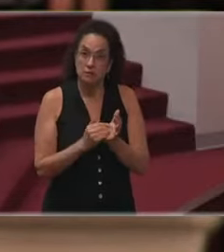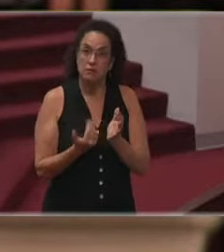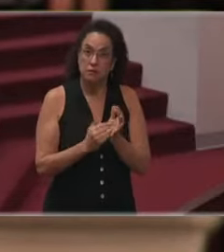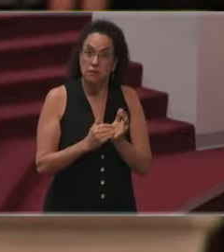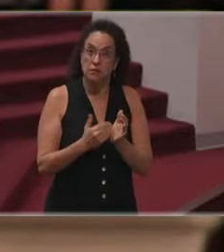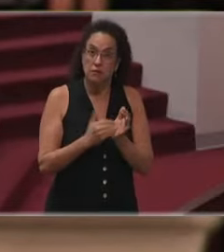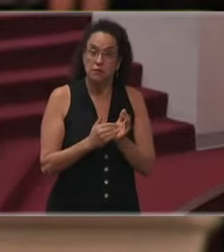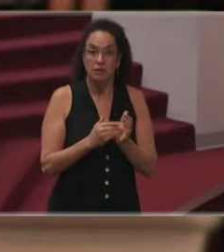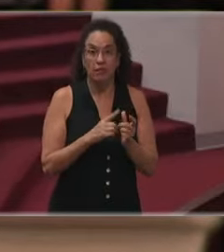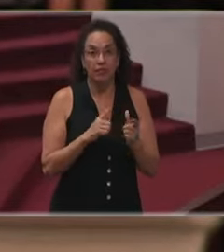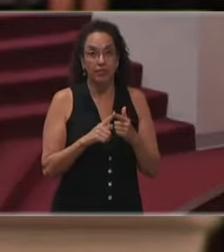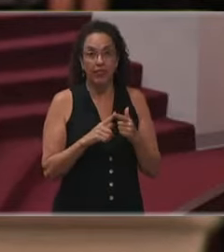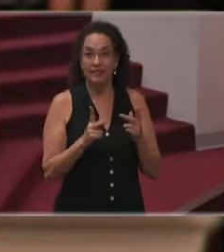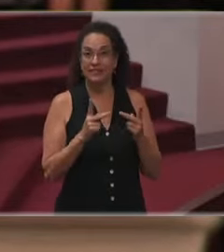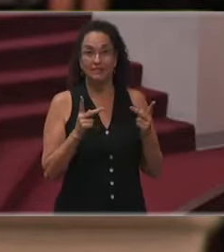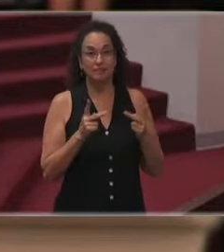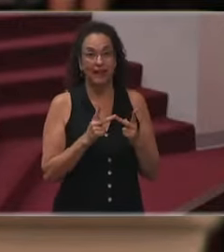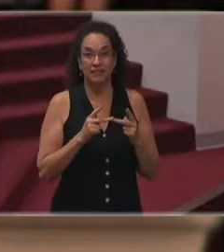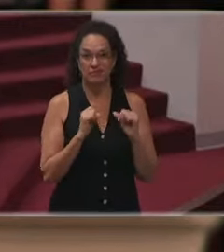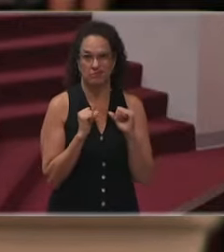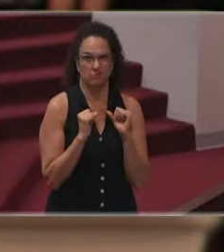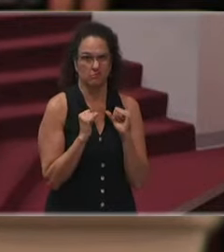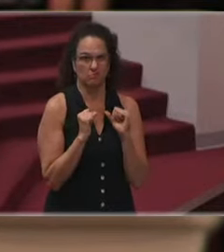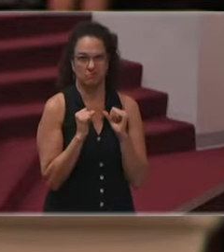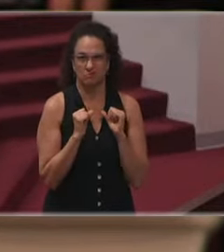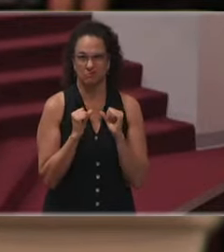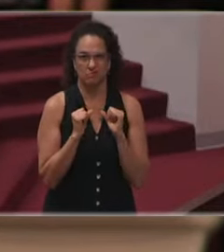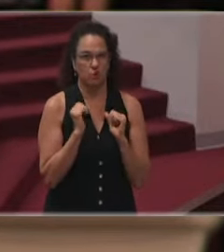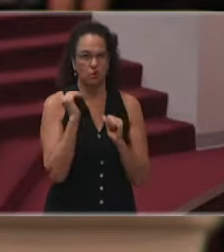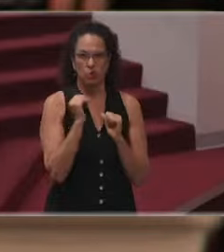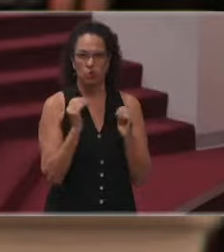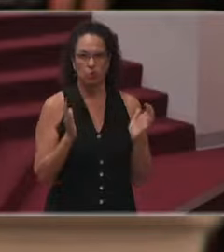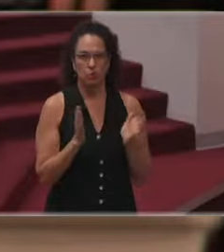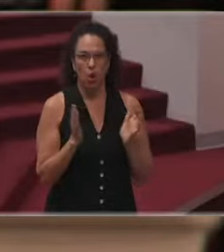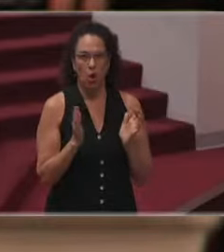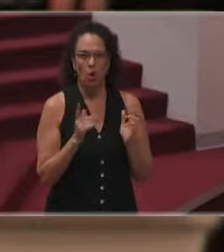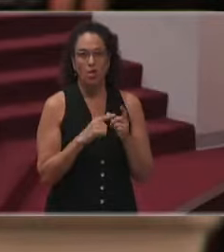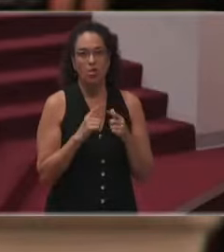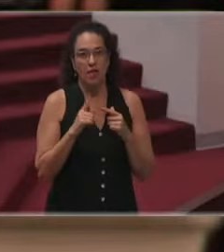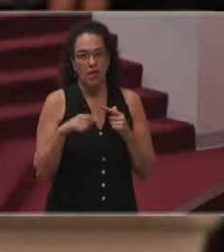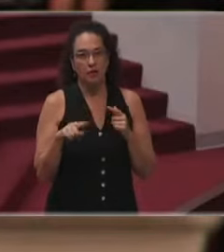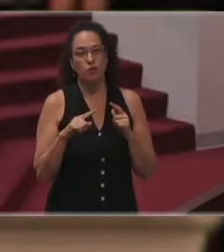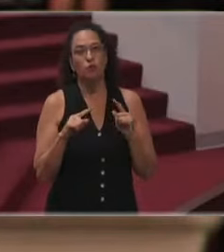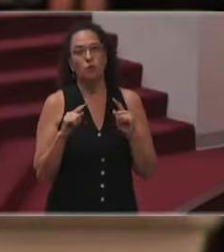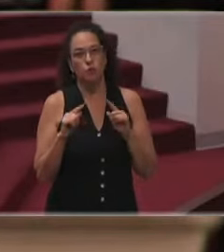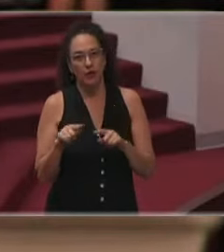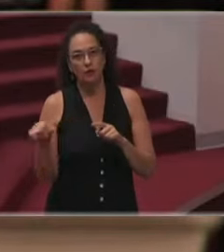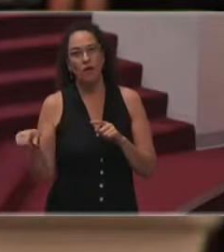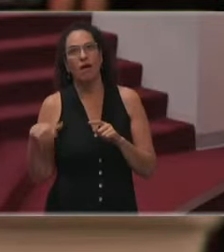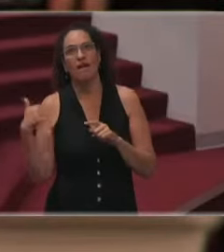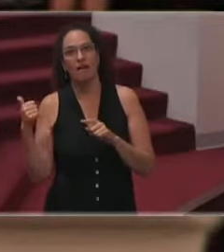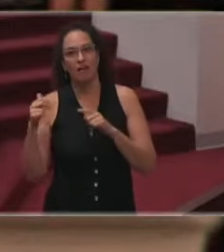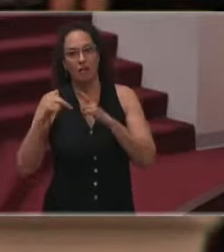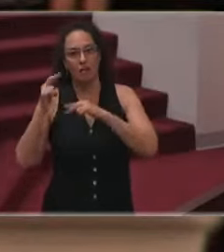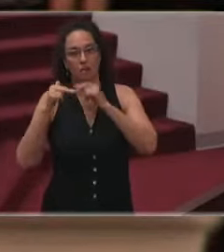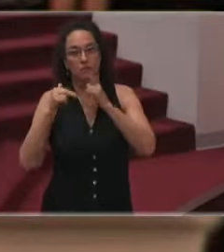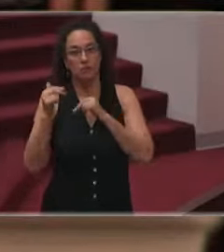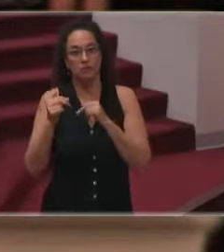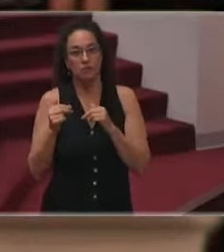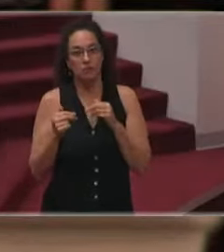then the space became too small. And then you shifted over to the grain. And did